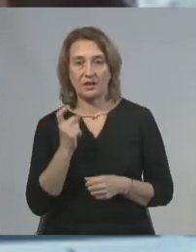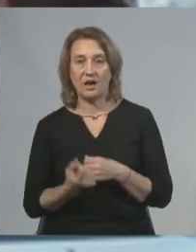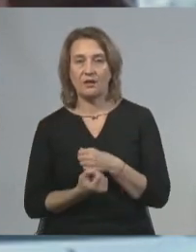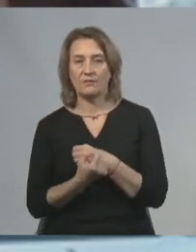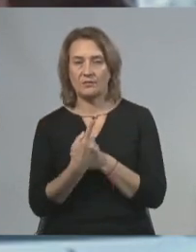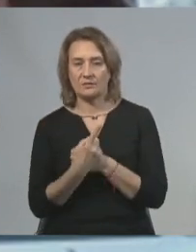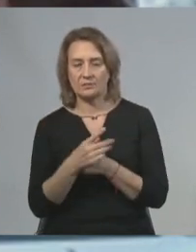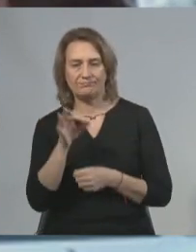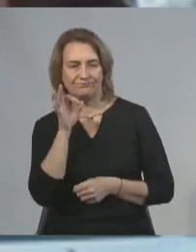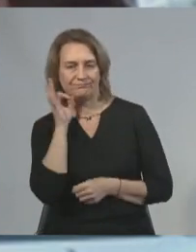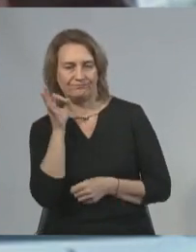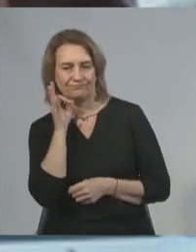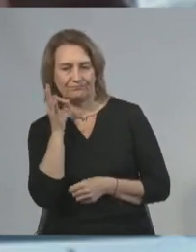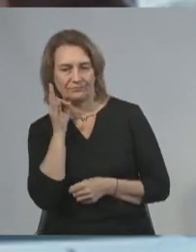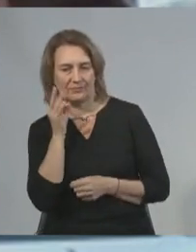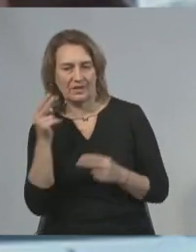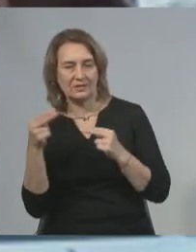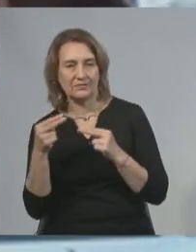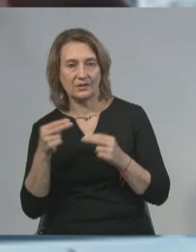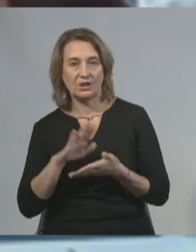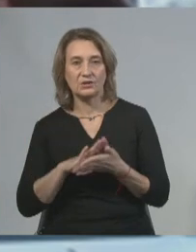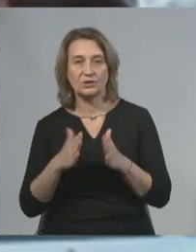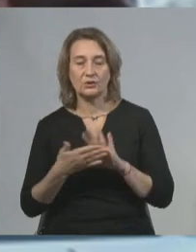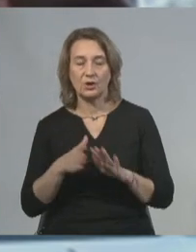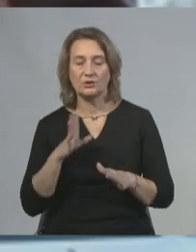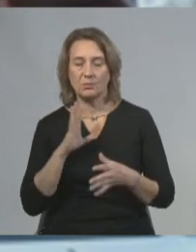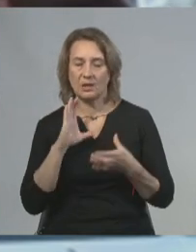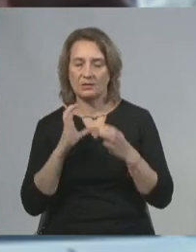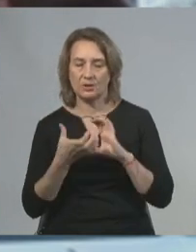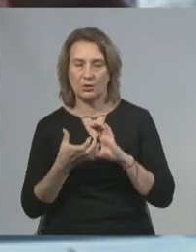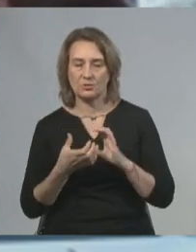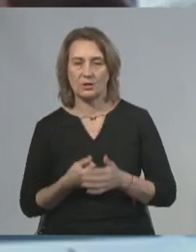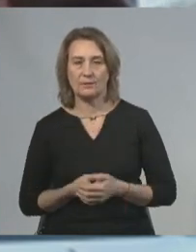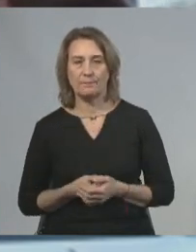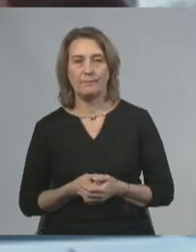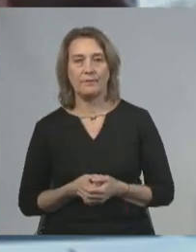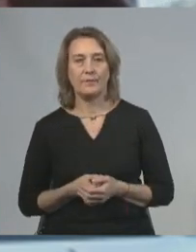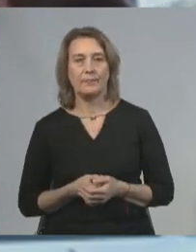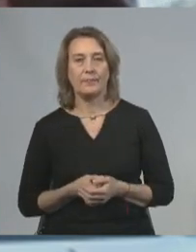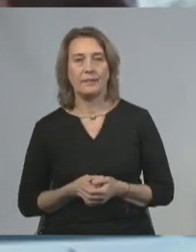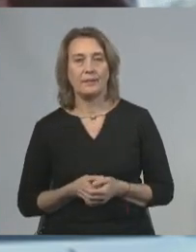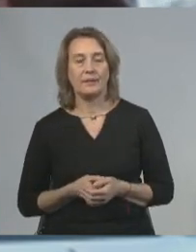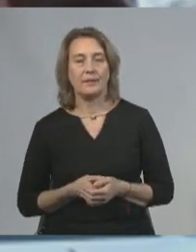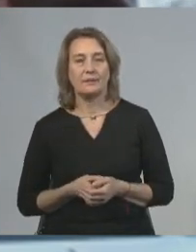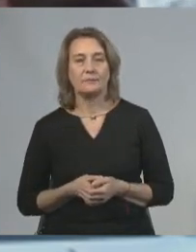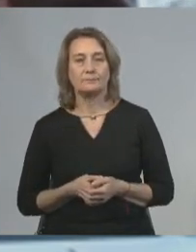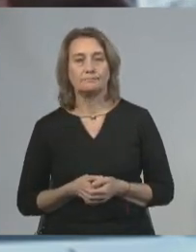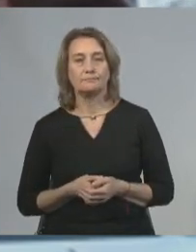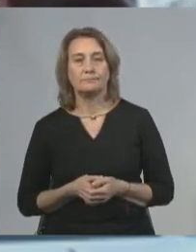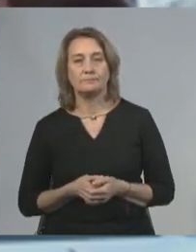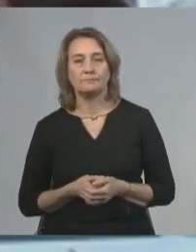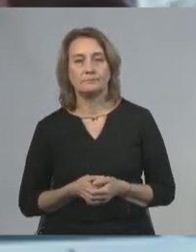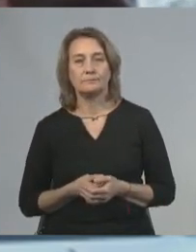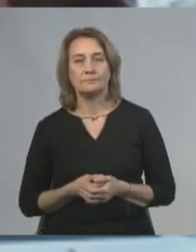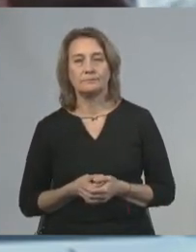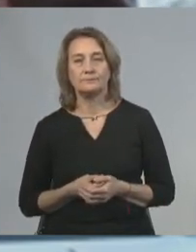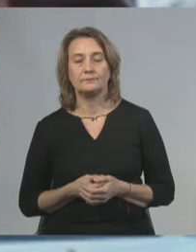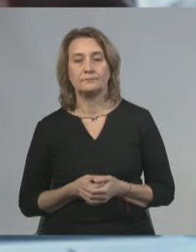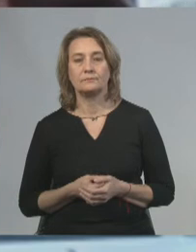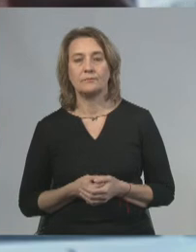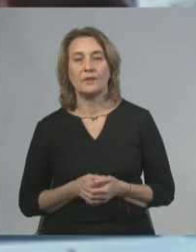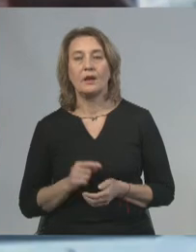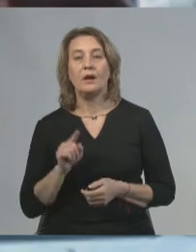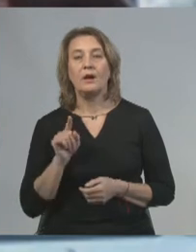milestone the other one not going to do too many details was also a case of a rape within